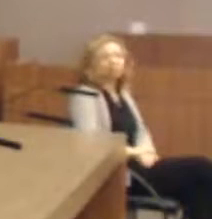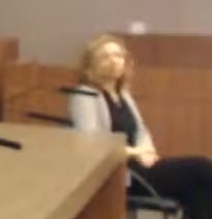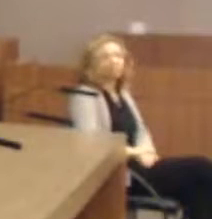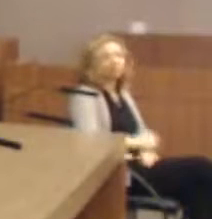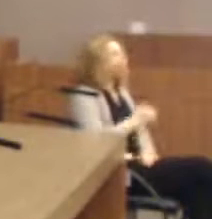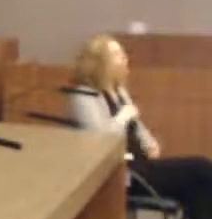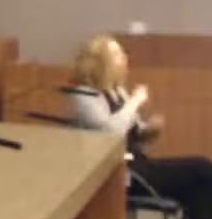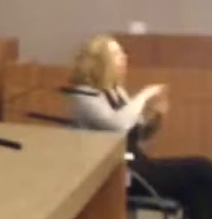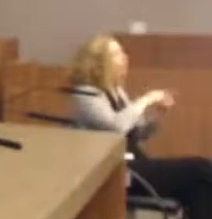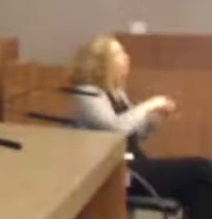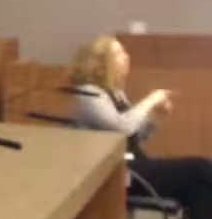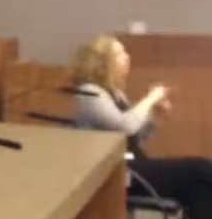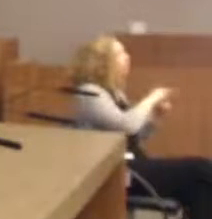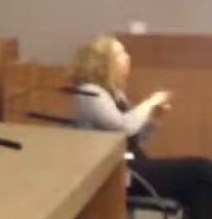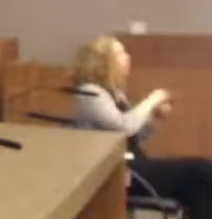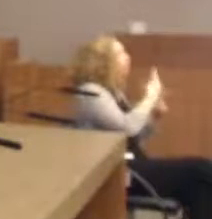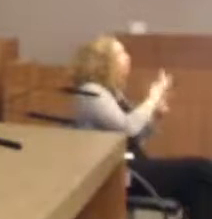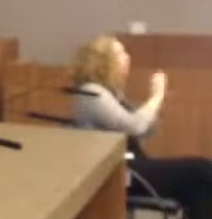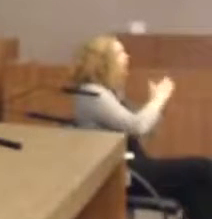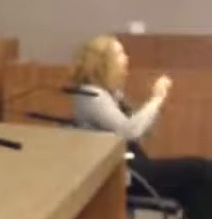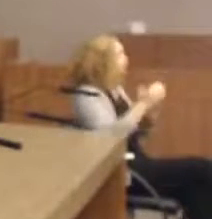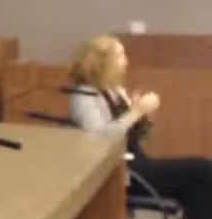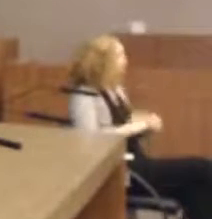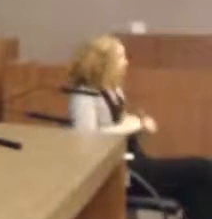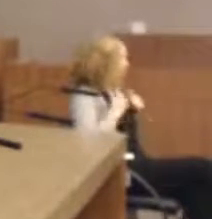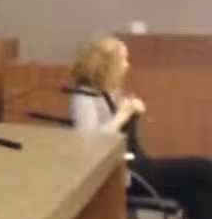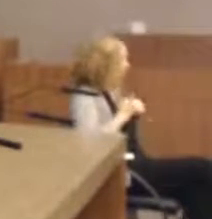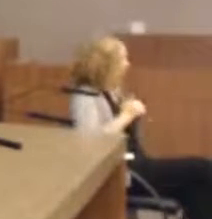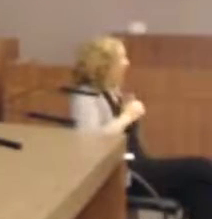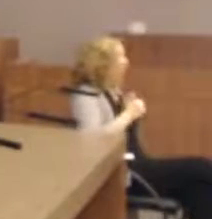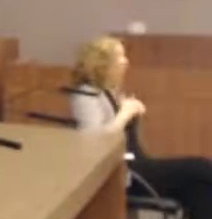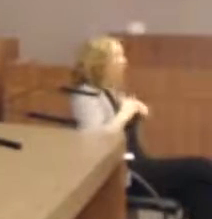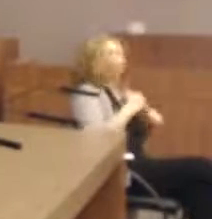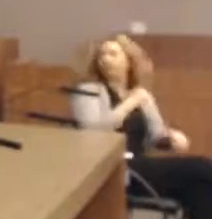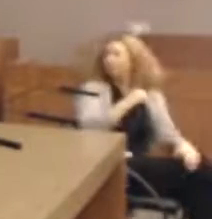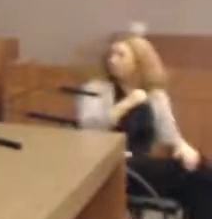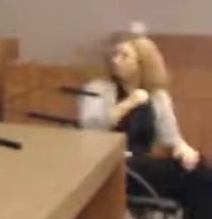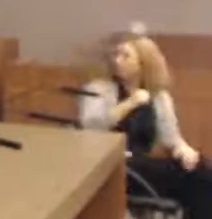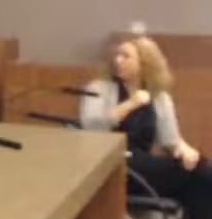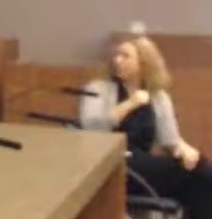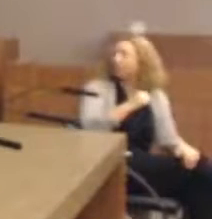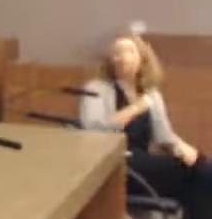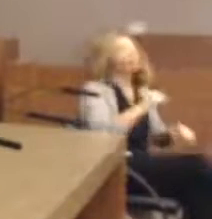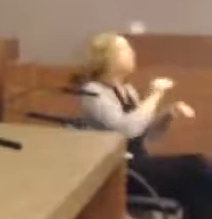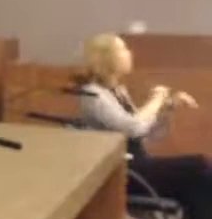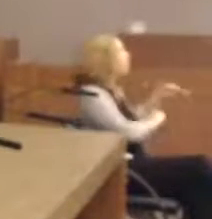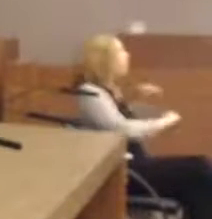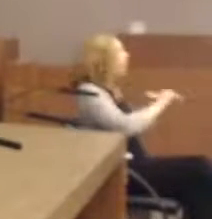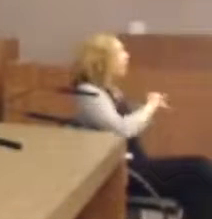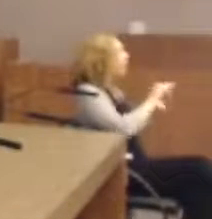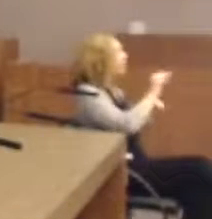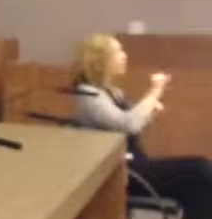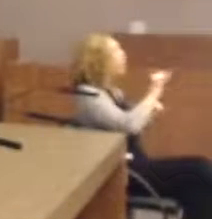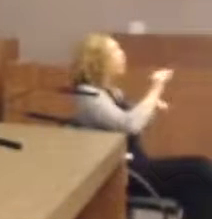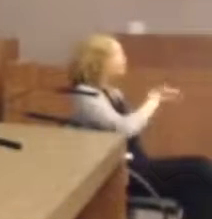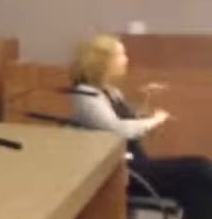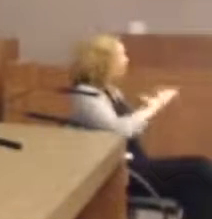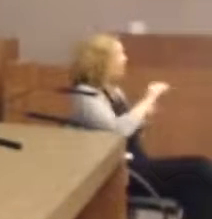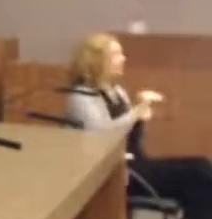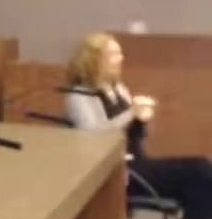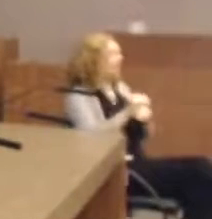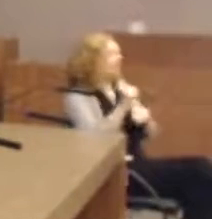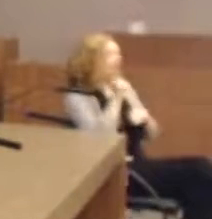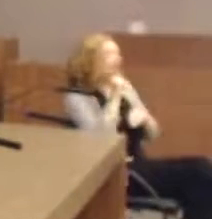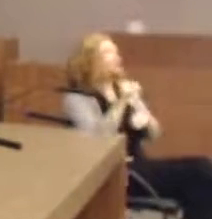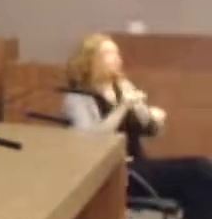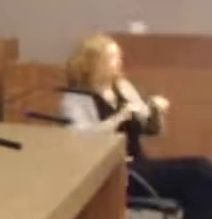We have two categories of survival mechanisms. We have mobilizing and immobilizing. So our mobilizing ones